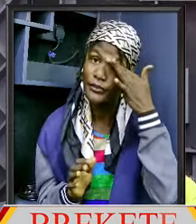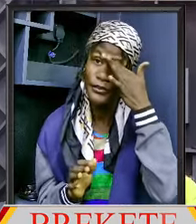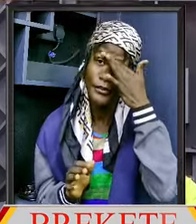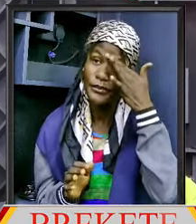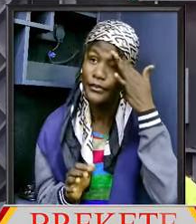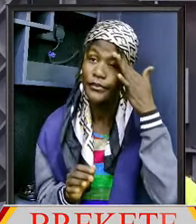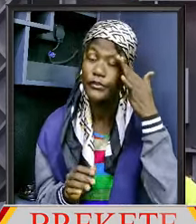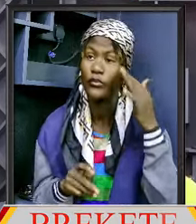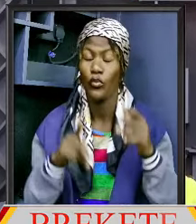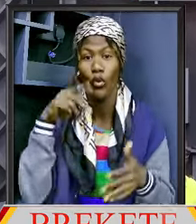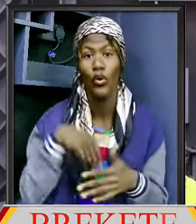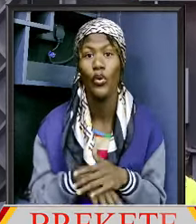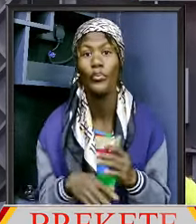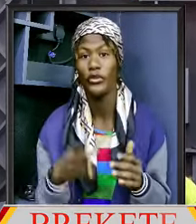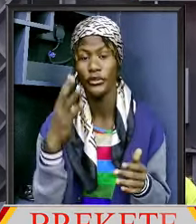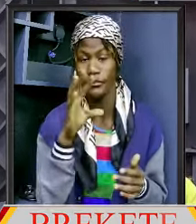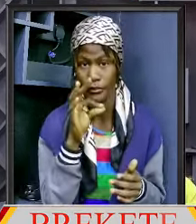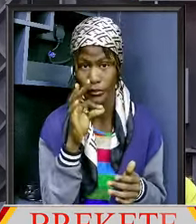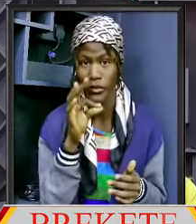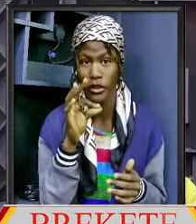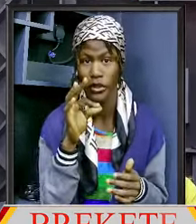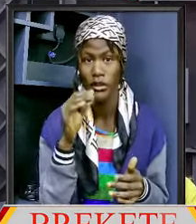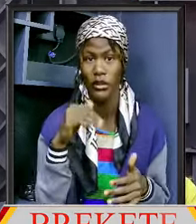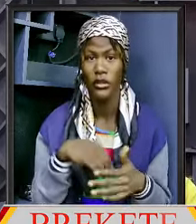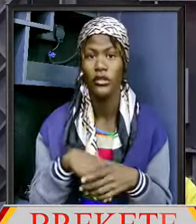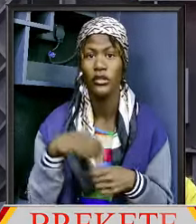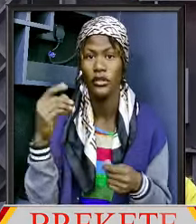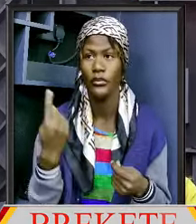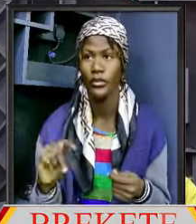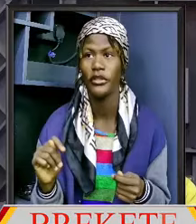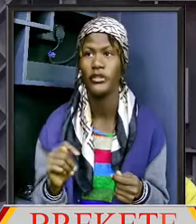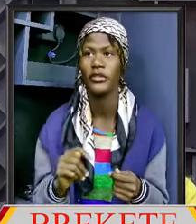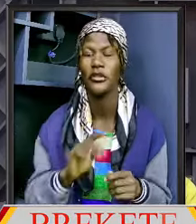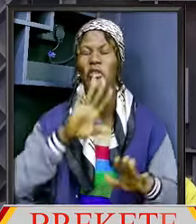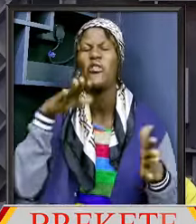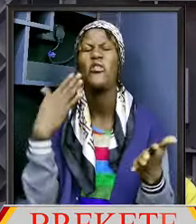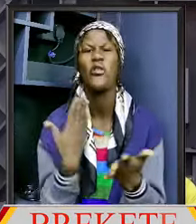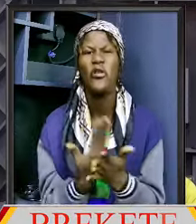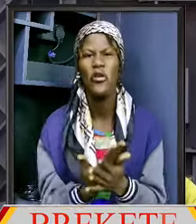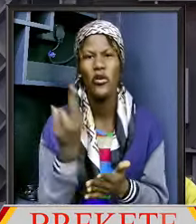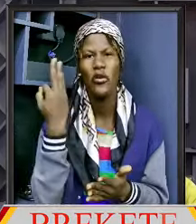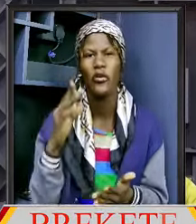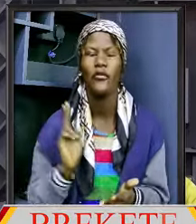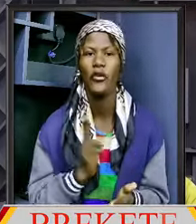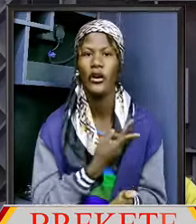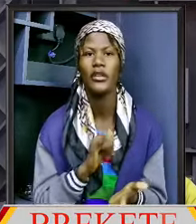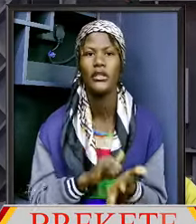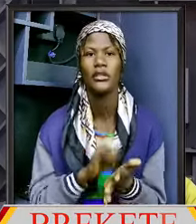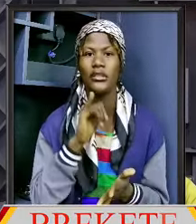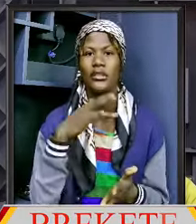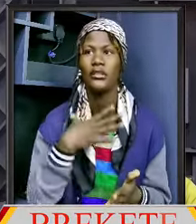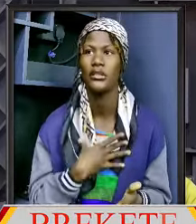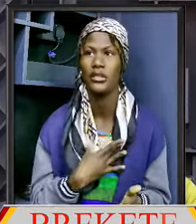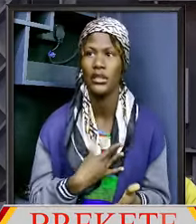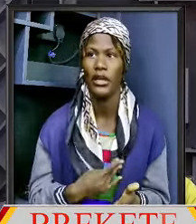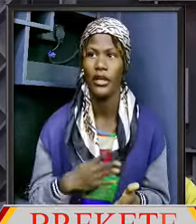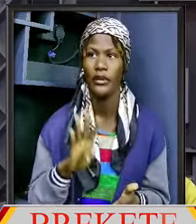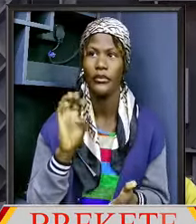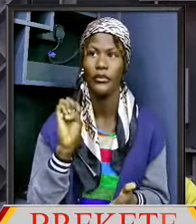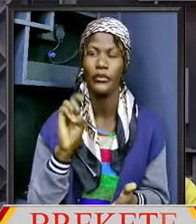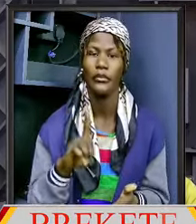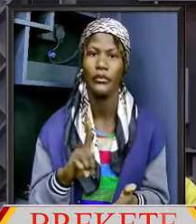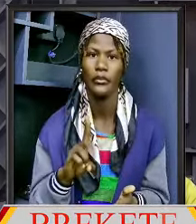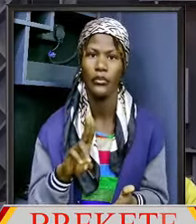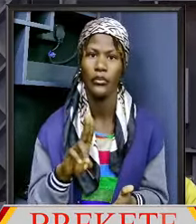You know, they put mouth for something that you know, go draw content. Now, all of us be like bed bug. Kelechi, not forget our